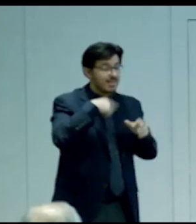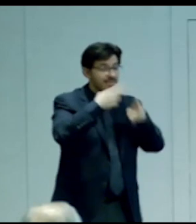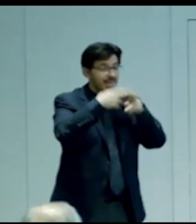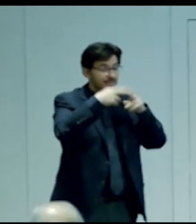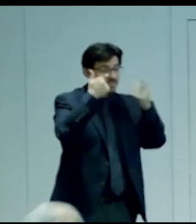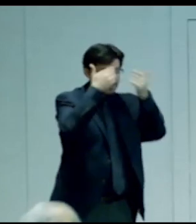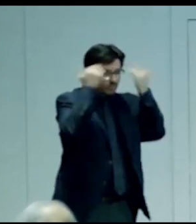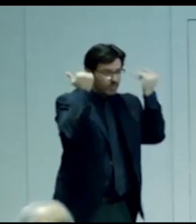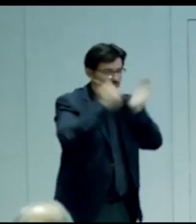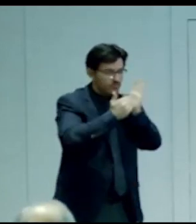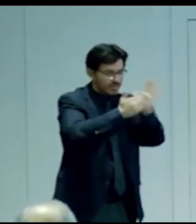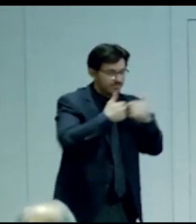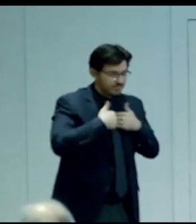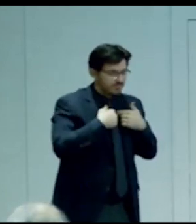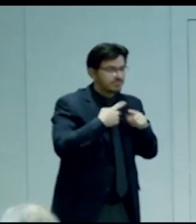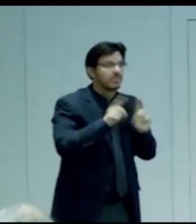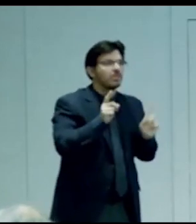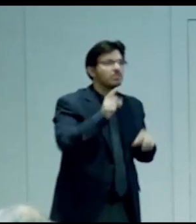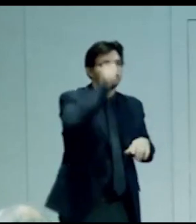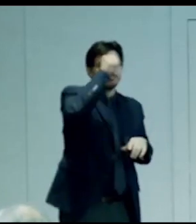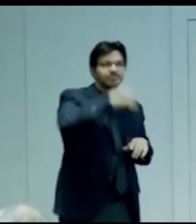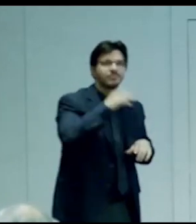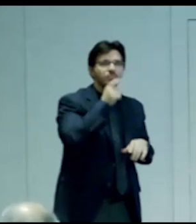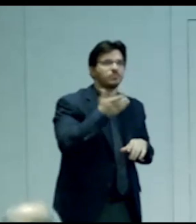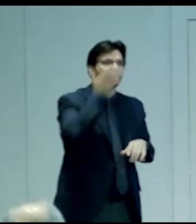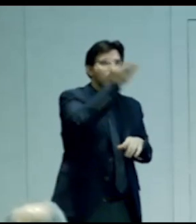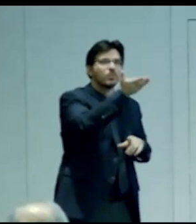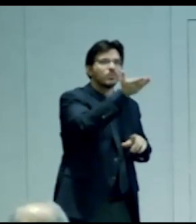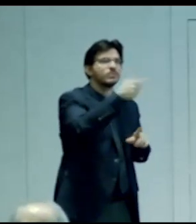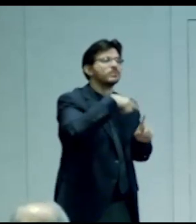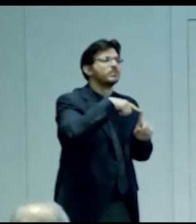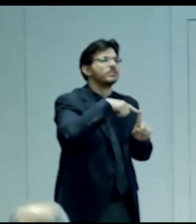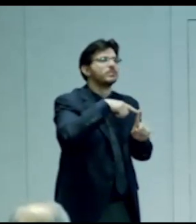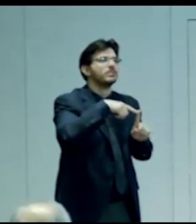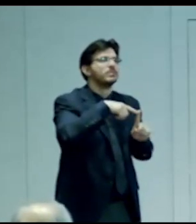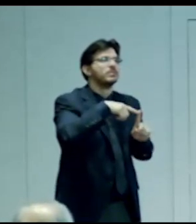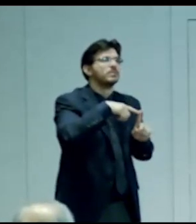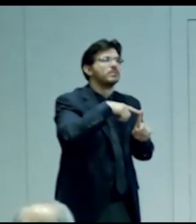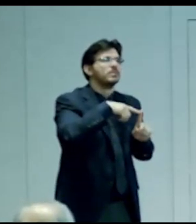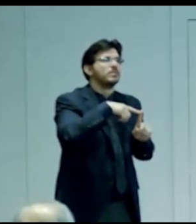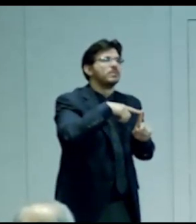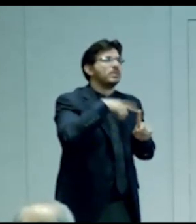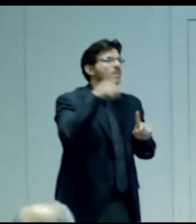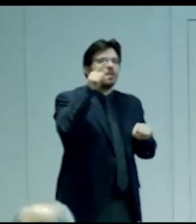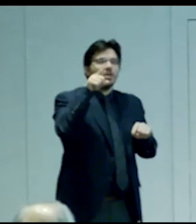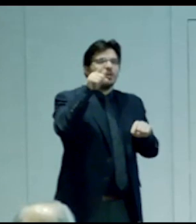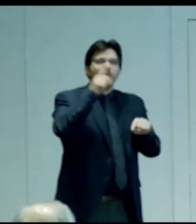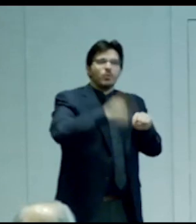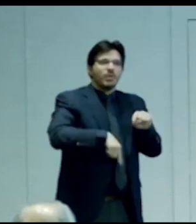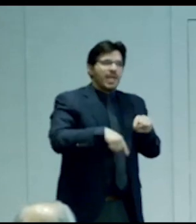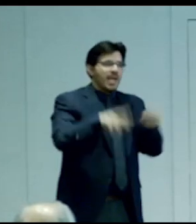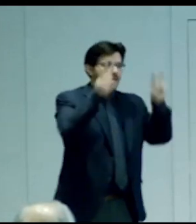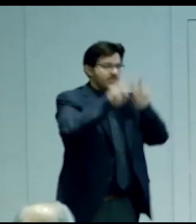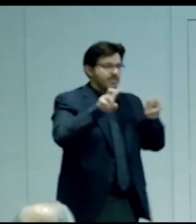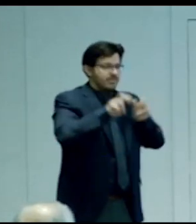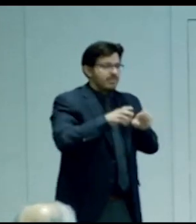but a gentleman who proposed that you cannot look at the individuals, the characteristics